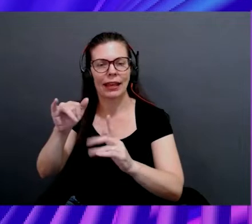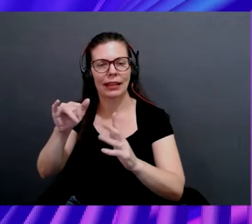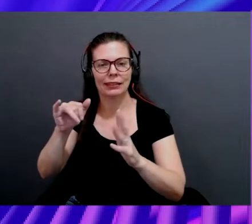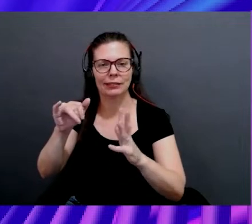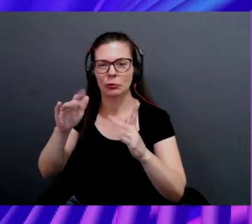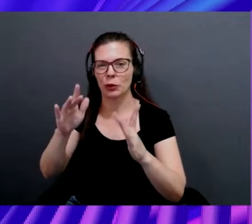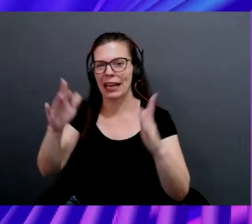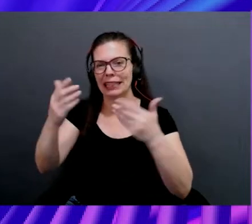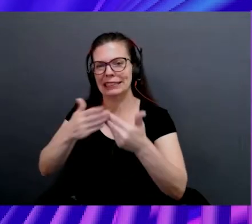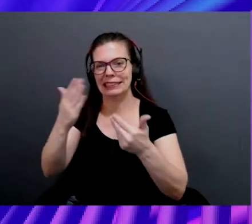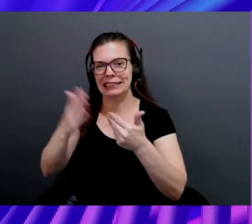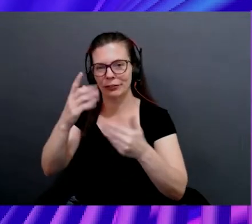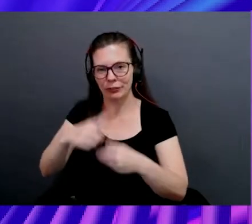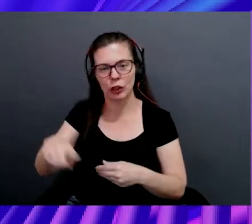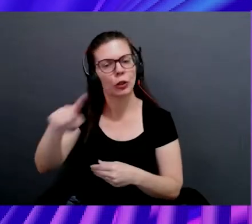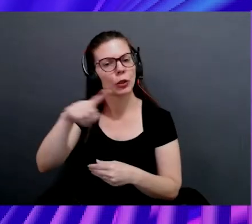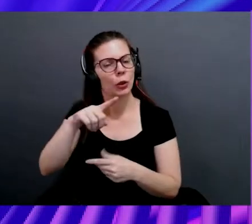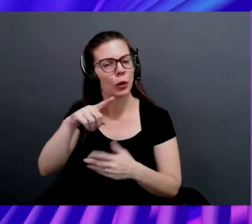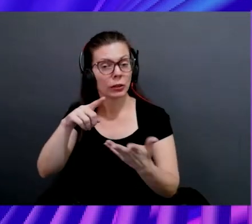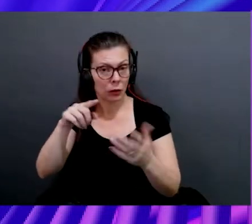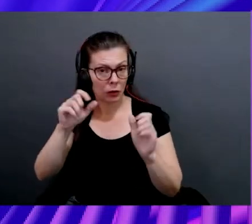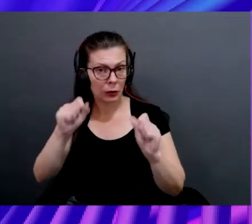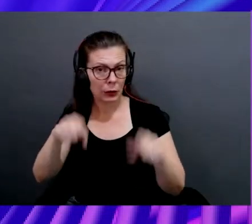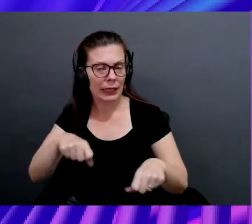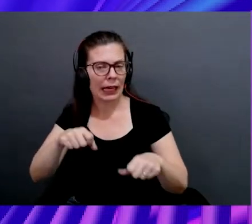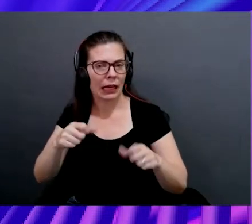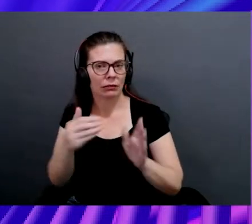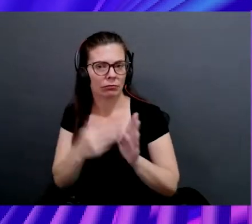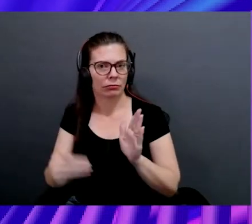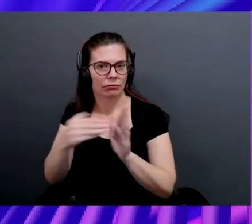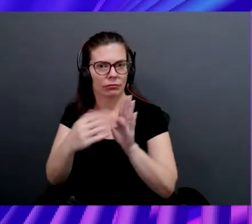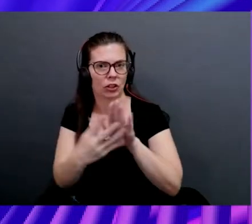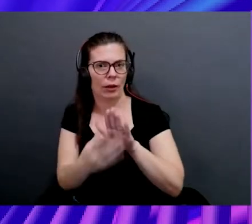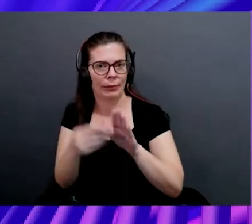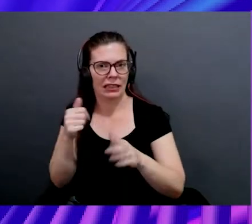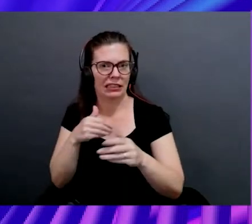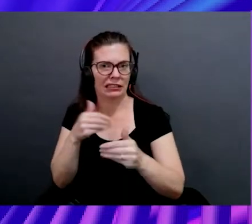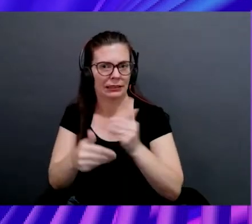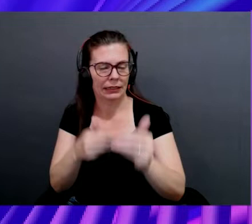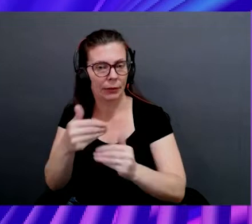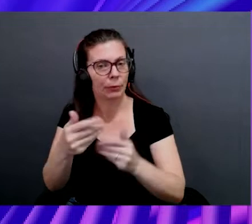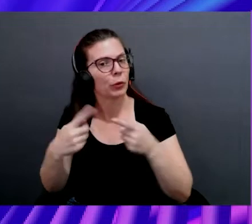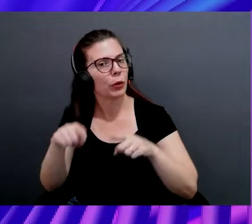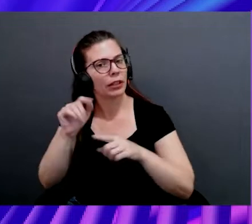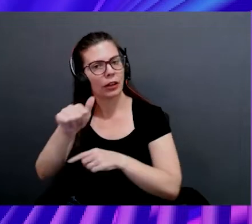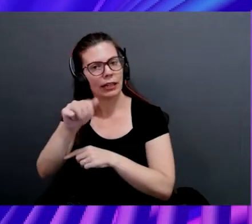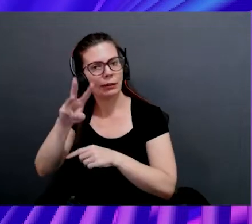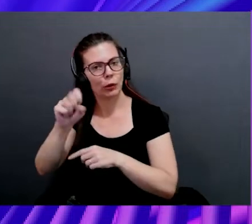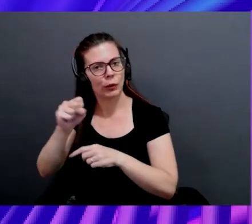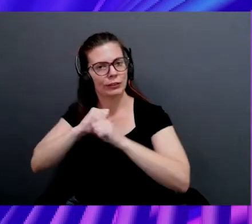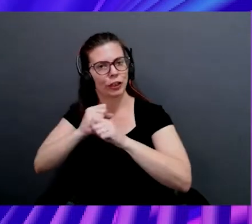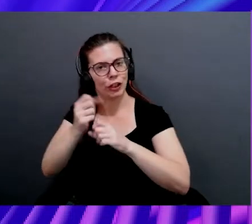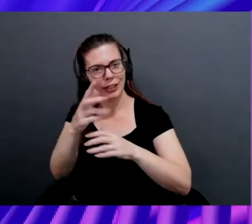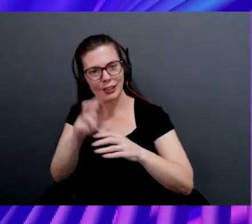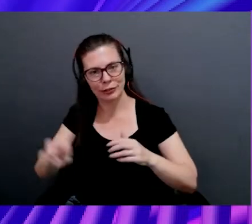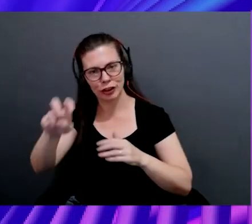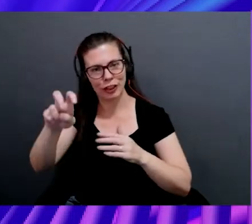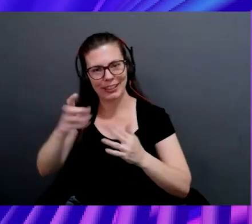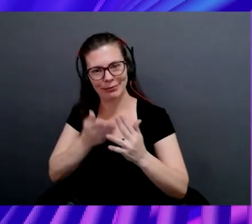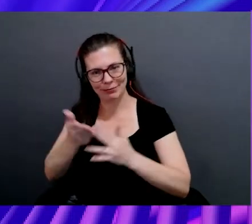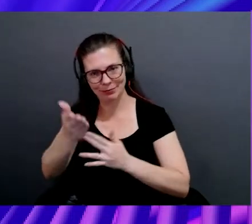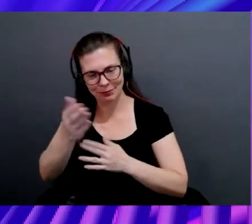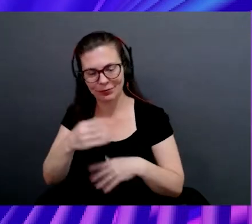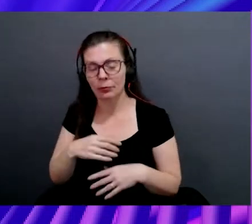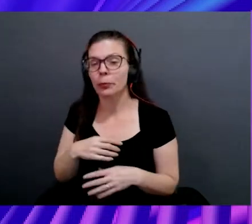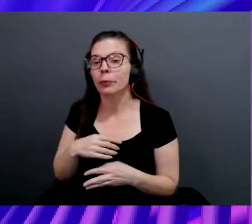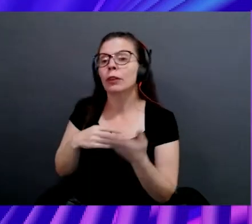everyone, so that way you can repeat these steps as well as you continue on through your AWS security journey. So the first thing we'll